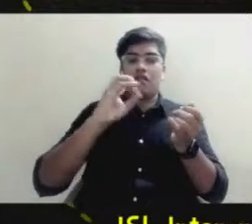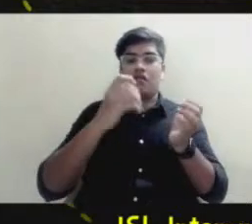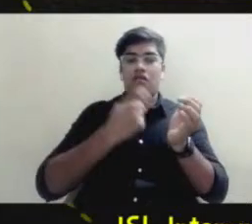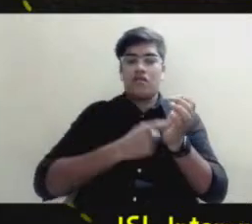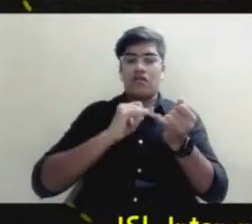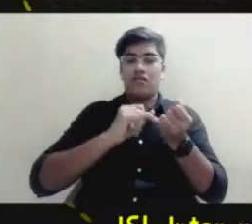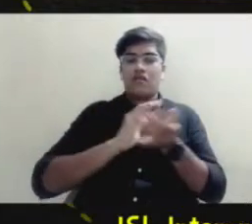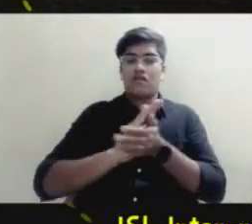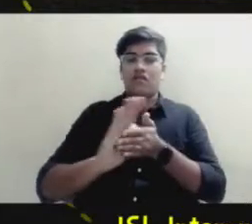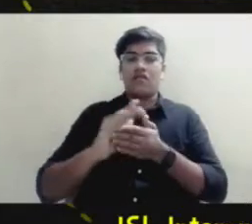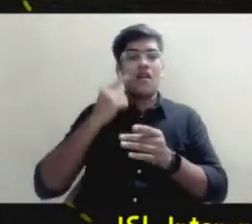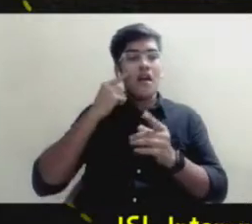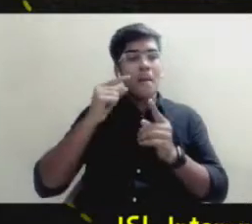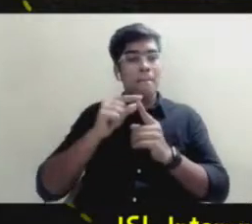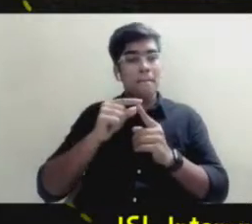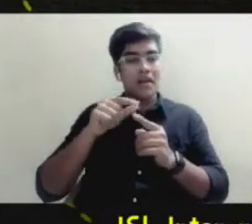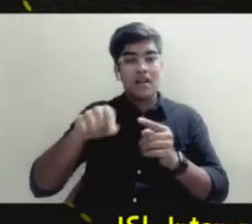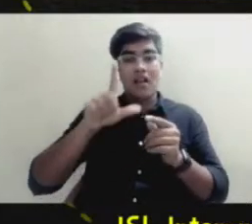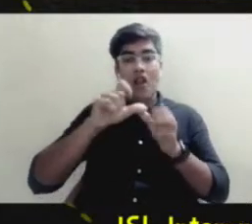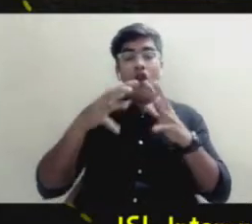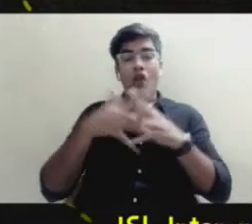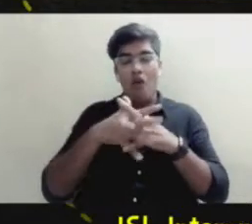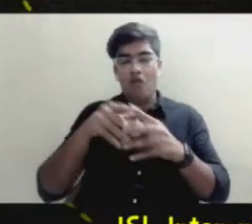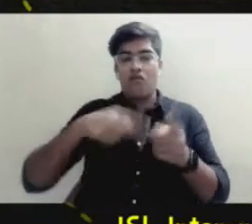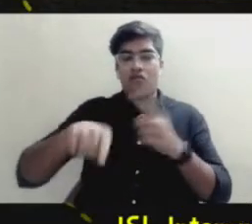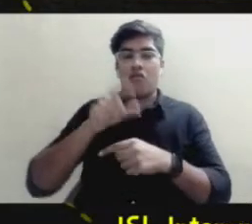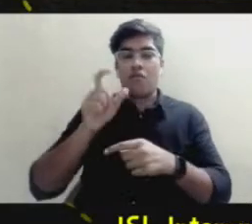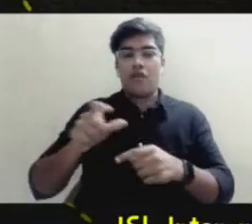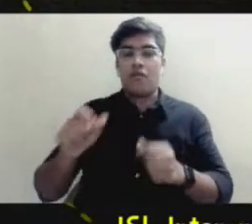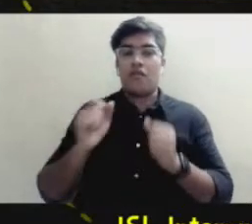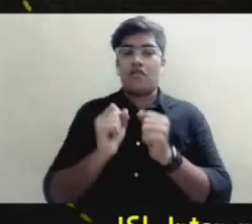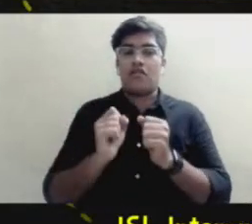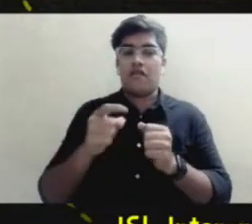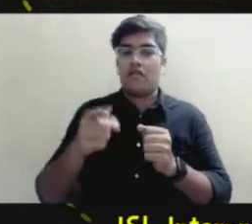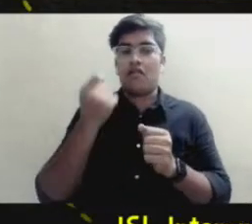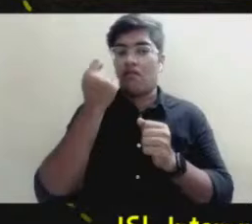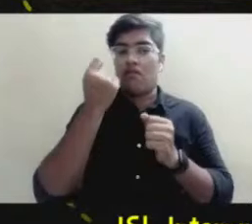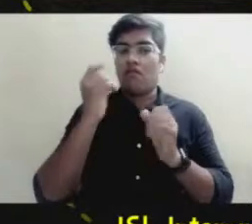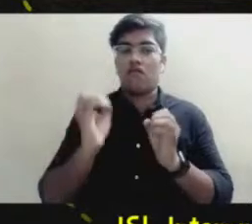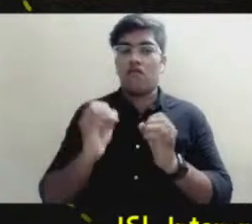So the idea that there is a public that won't be able to handle